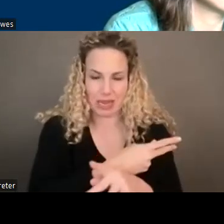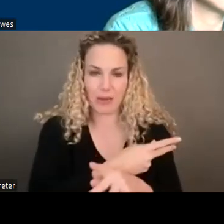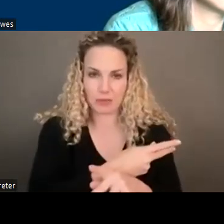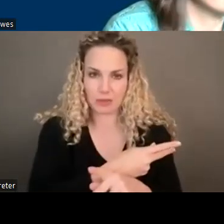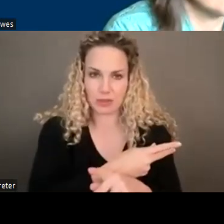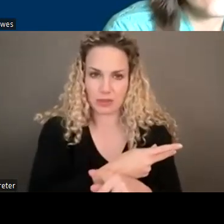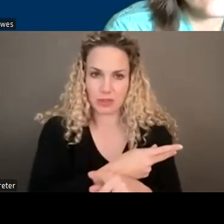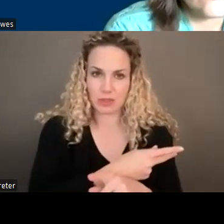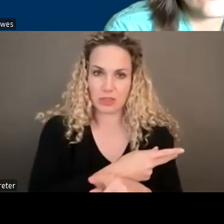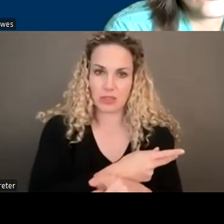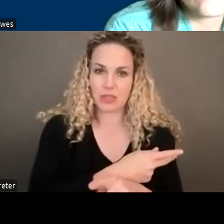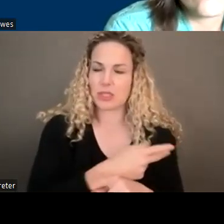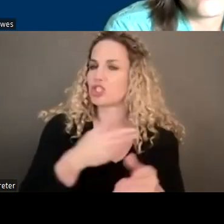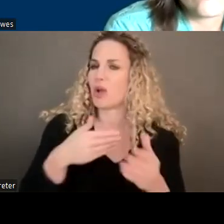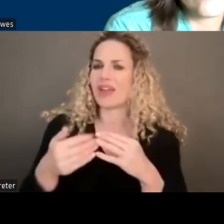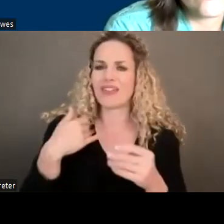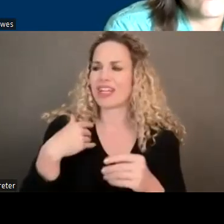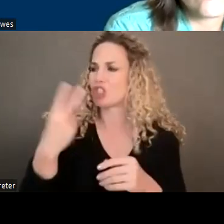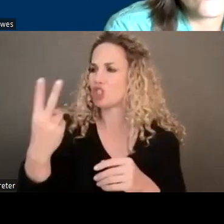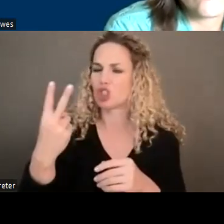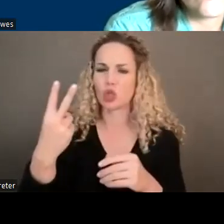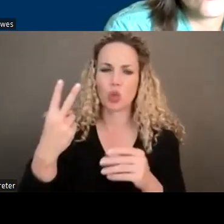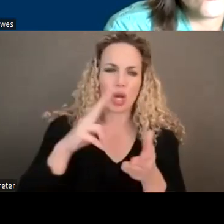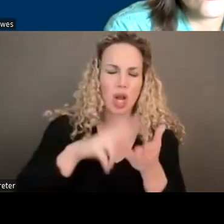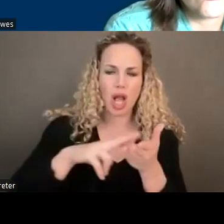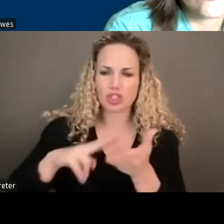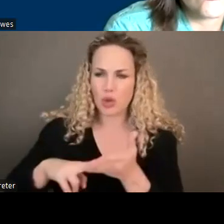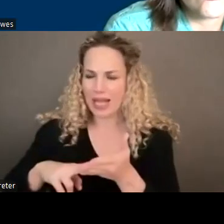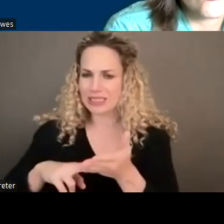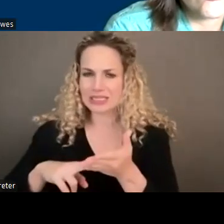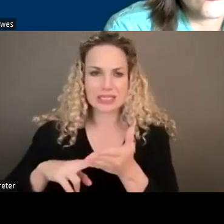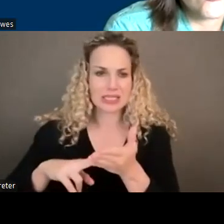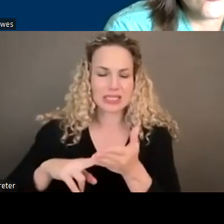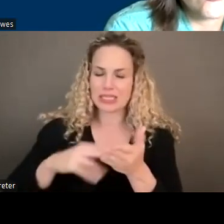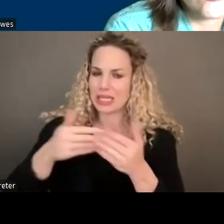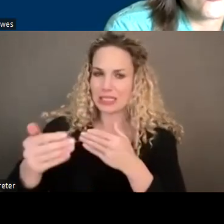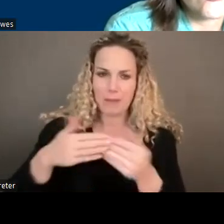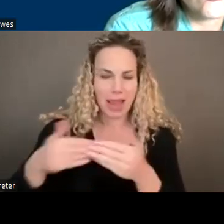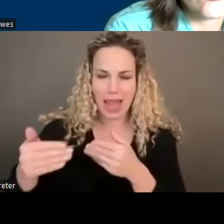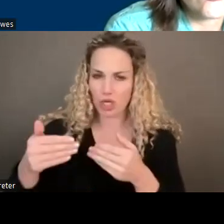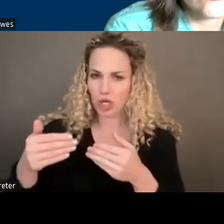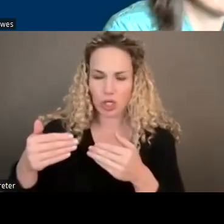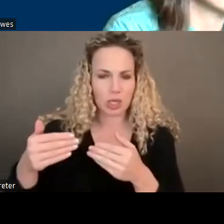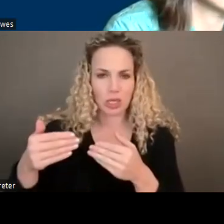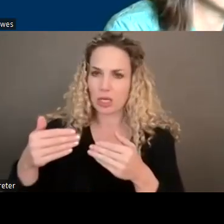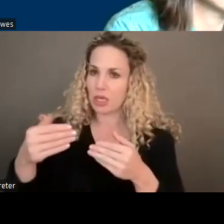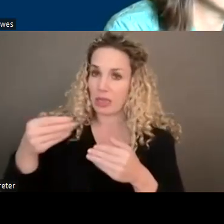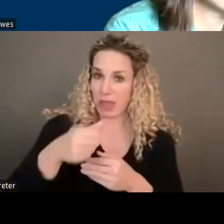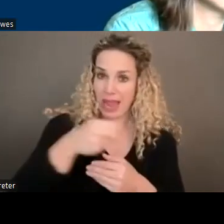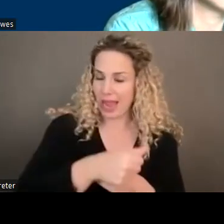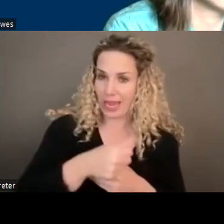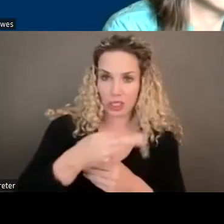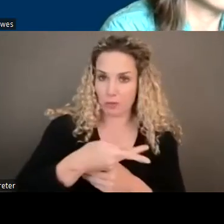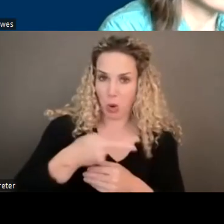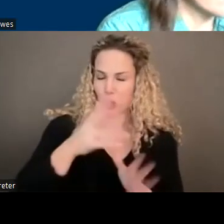2 agency. It doesn't matter if I did one survey, if the survey is okay or not. Still, I will